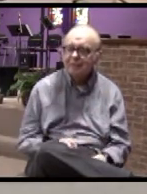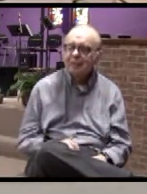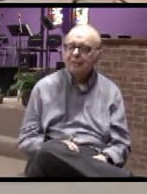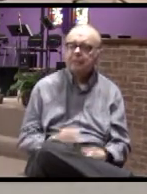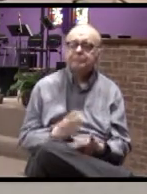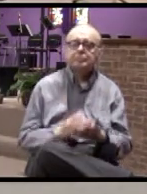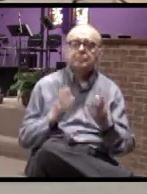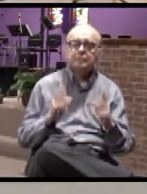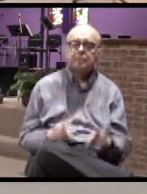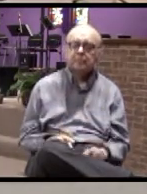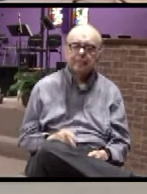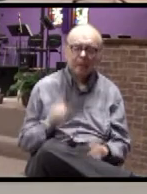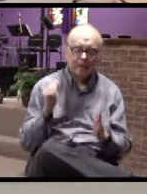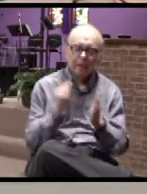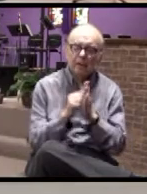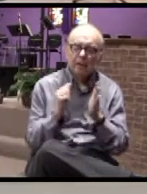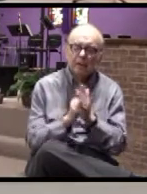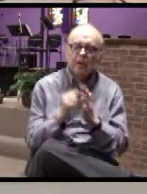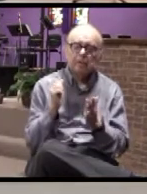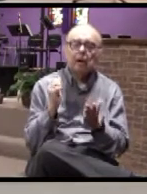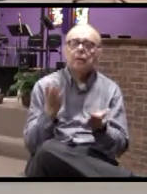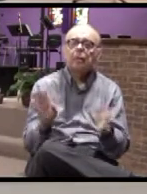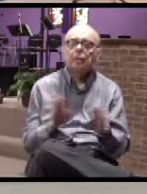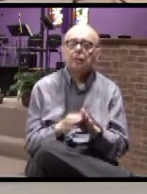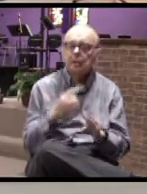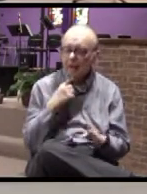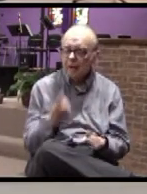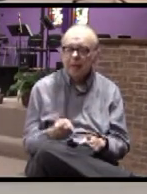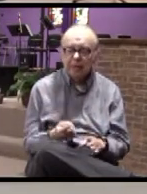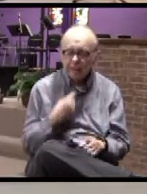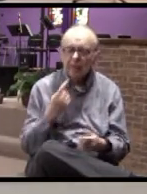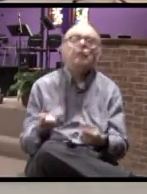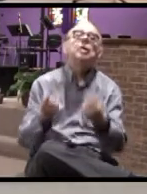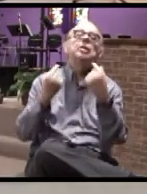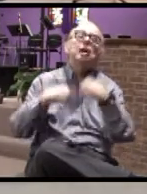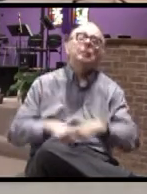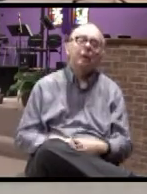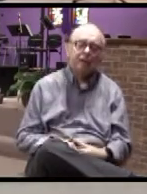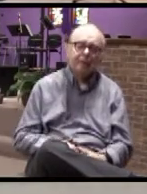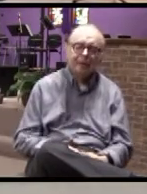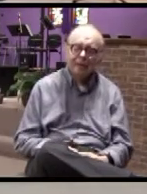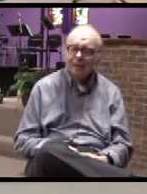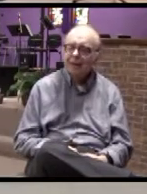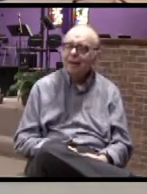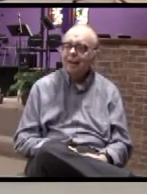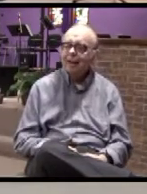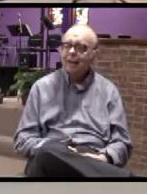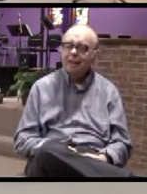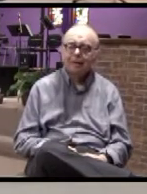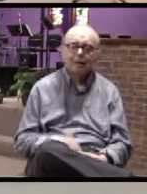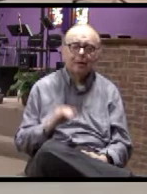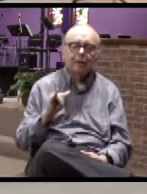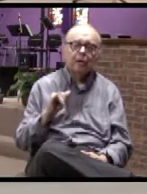When someone would knock on the door, what they'd say? Come on in. Y'all.